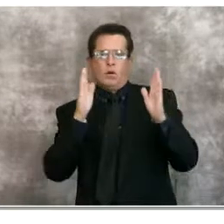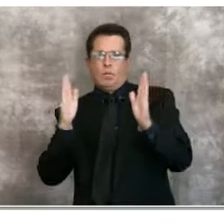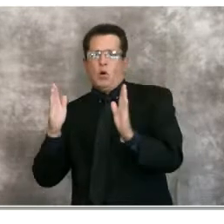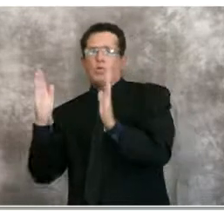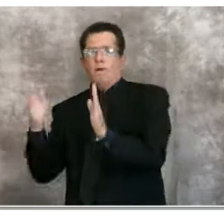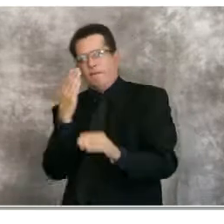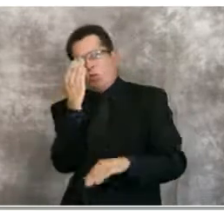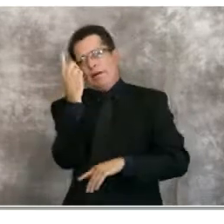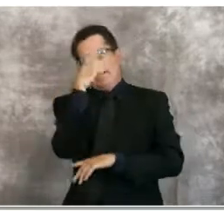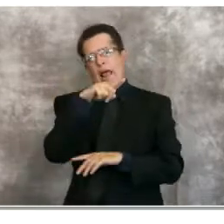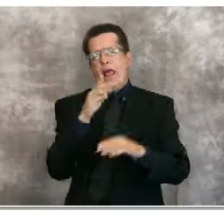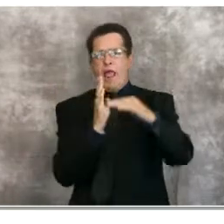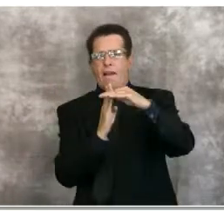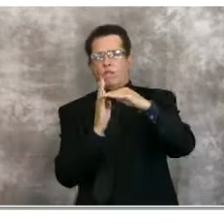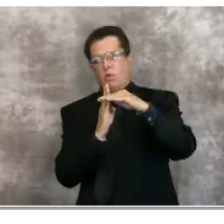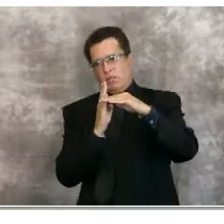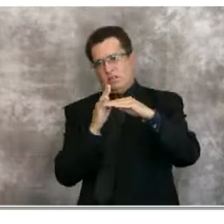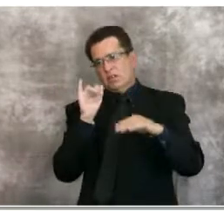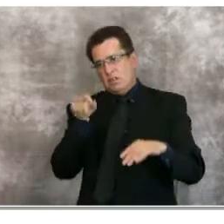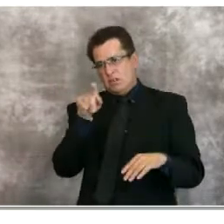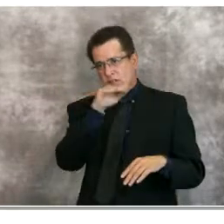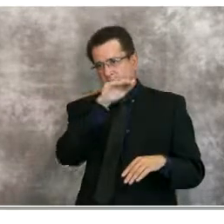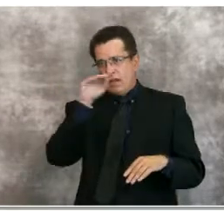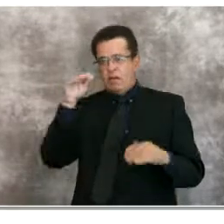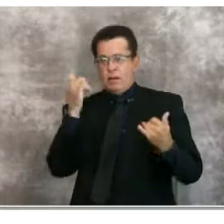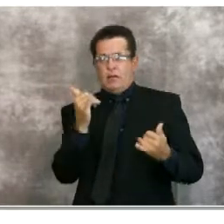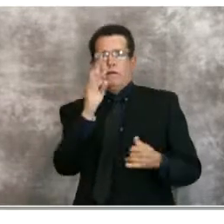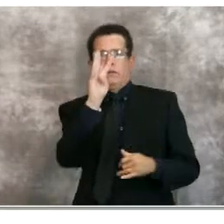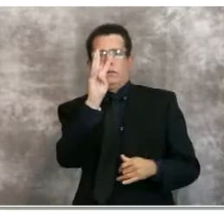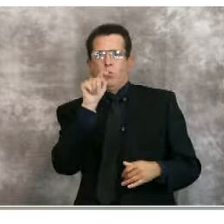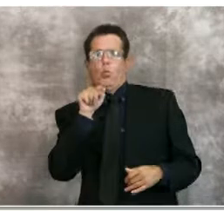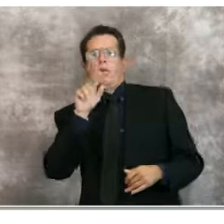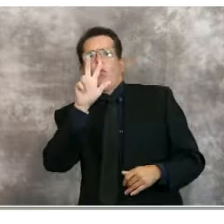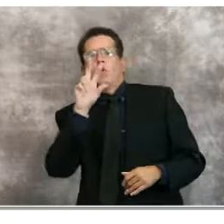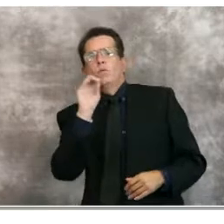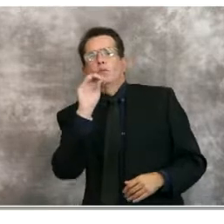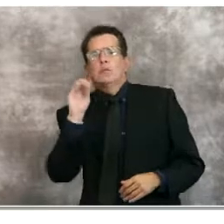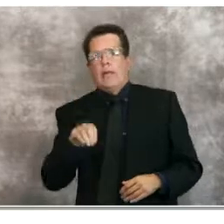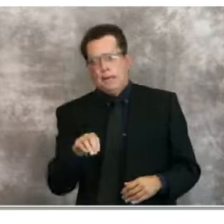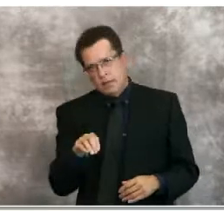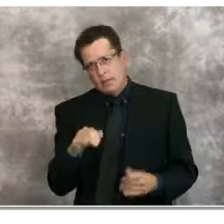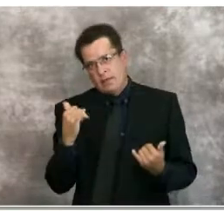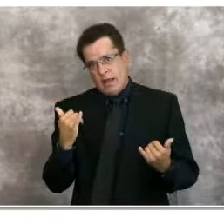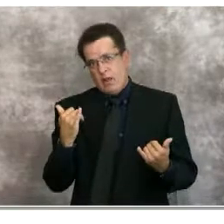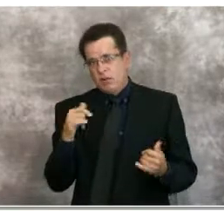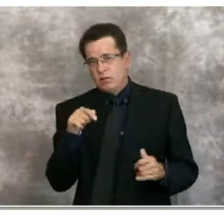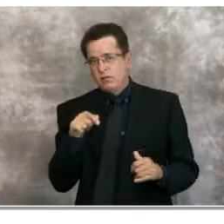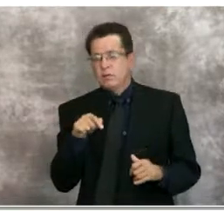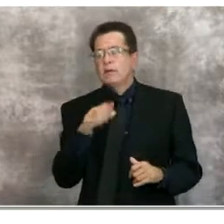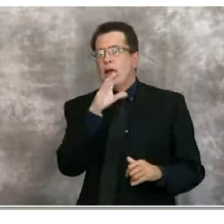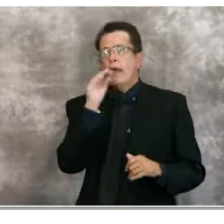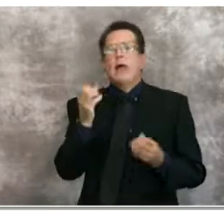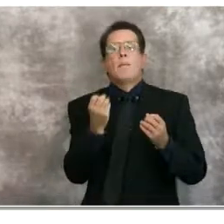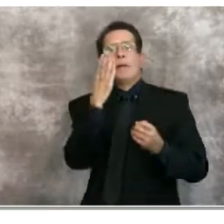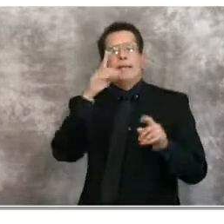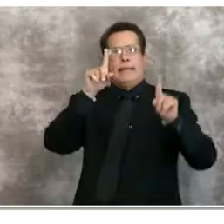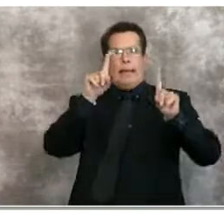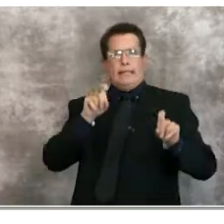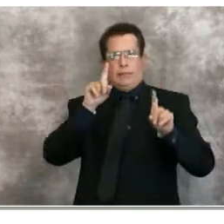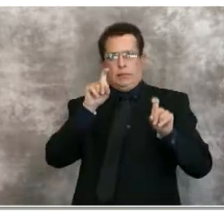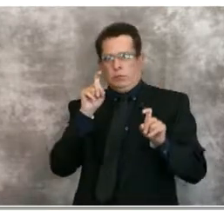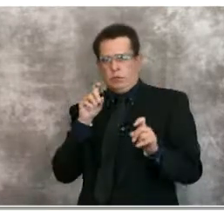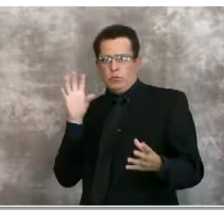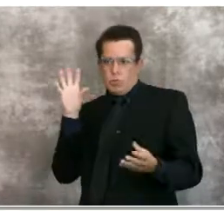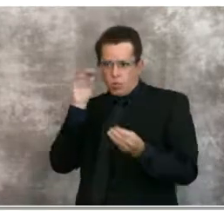average, which is the line at 6.3%. And for the total number of tests performed